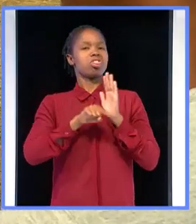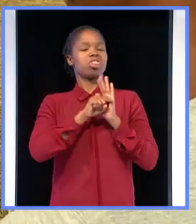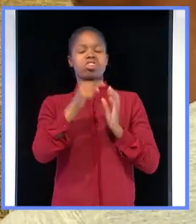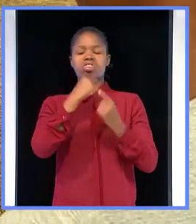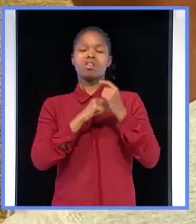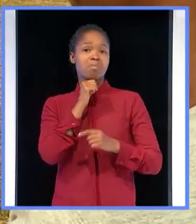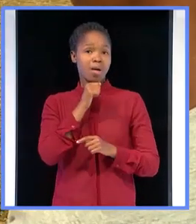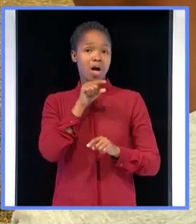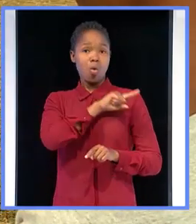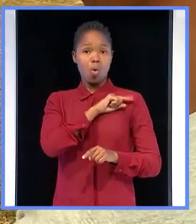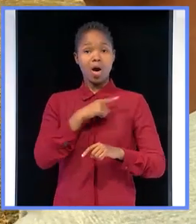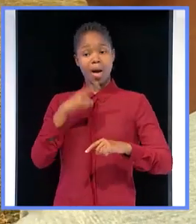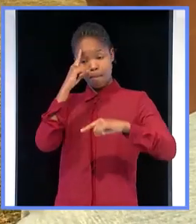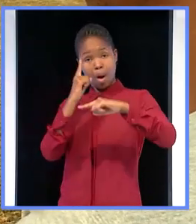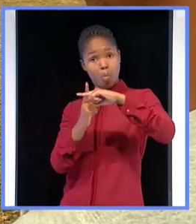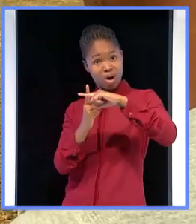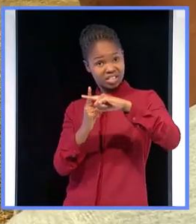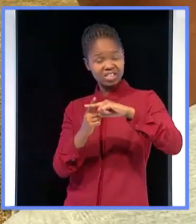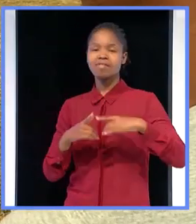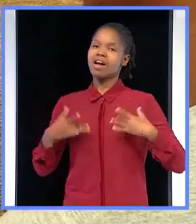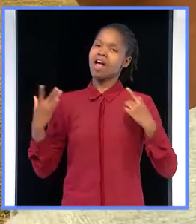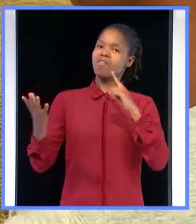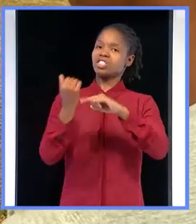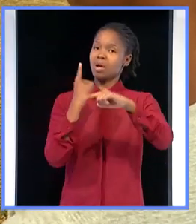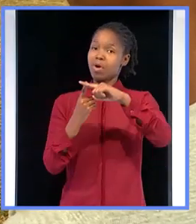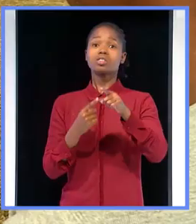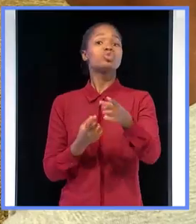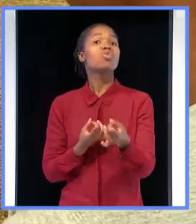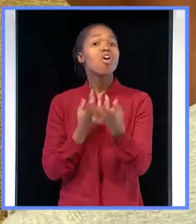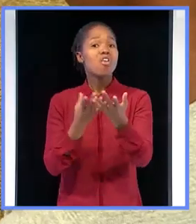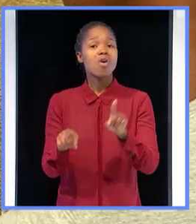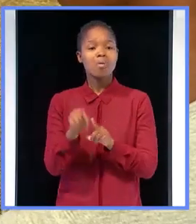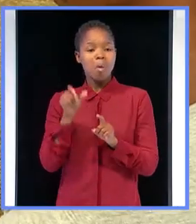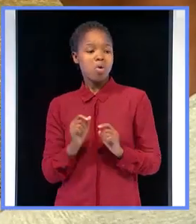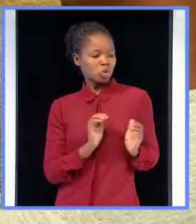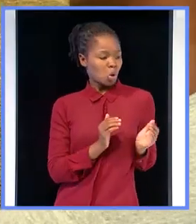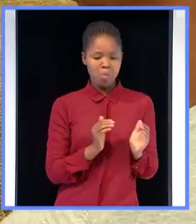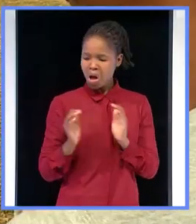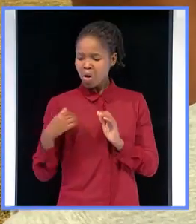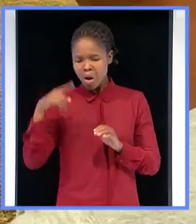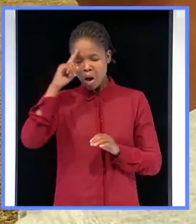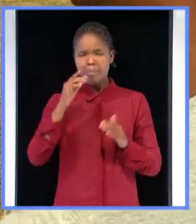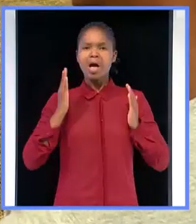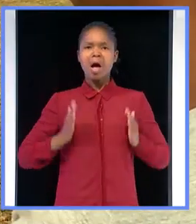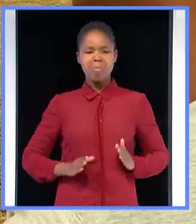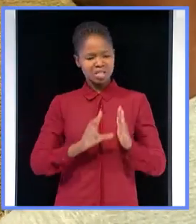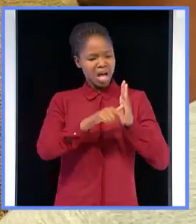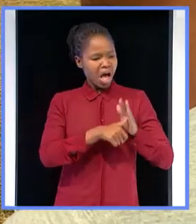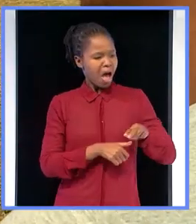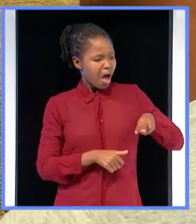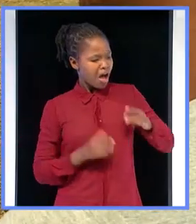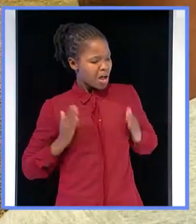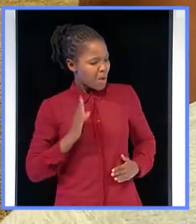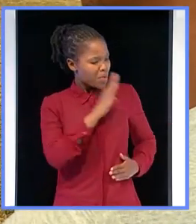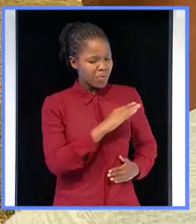positive, because to be positive, your life is positive. So just carry on. Don't look at somebody because he's got 2 legs. That's why he's playing. I'm not